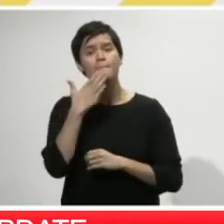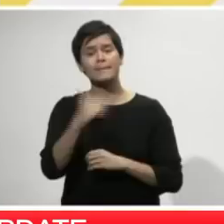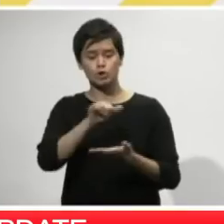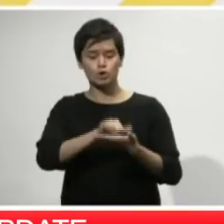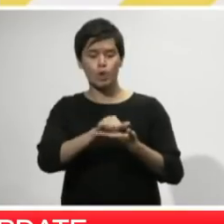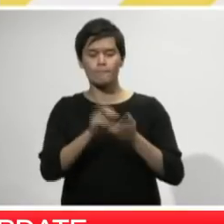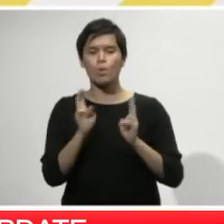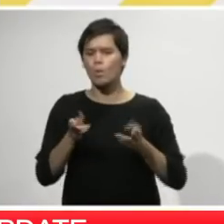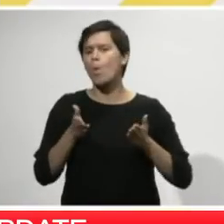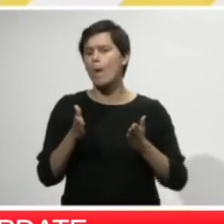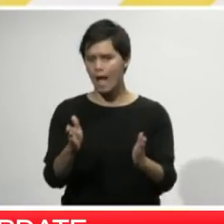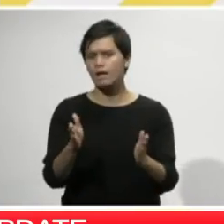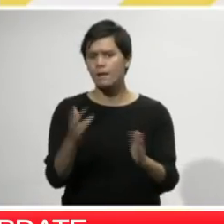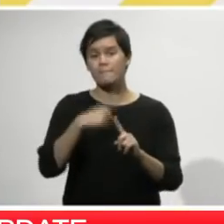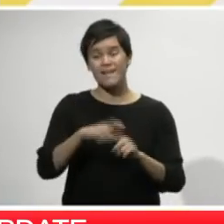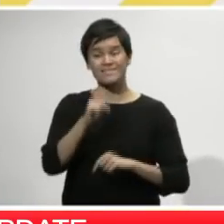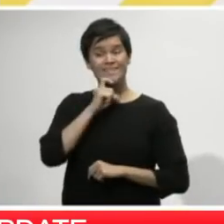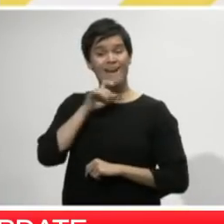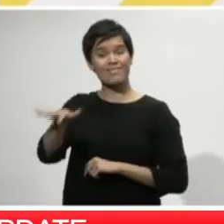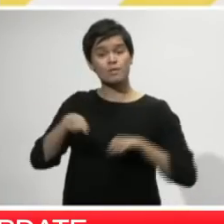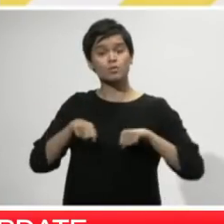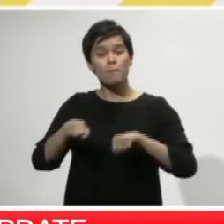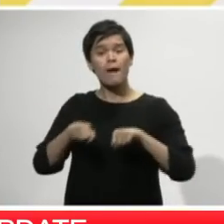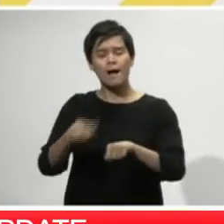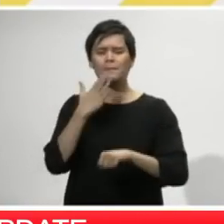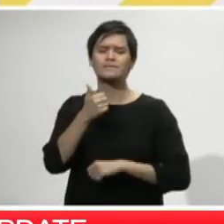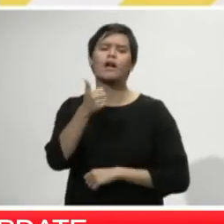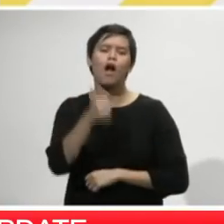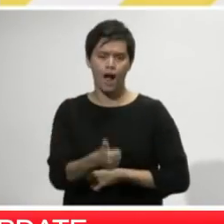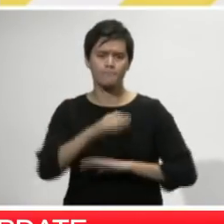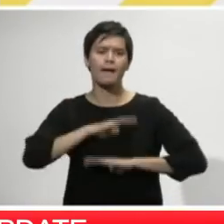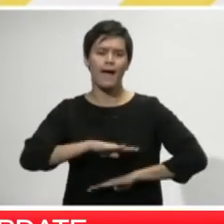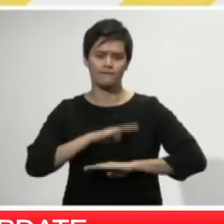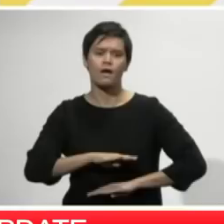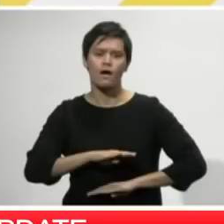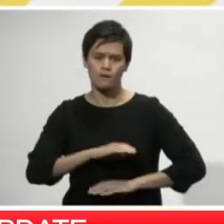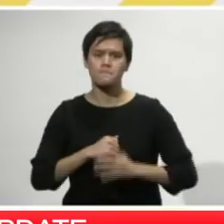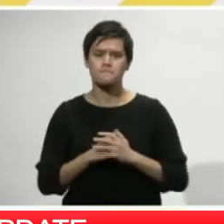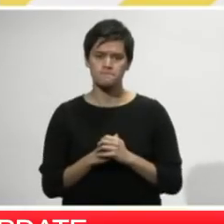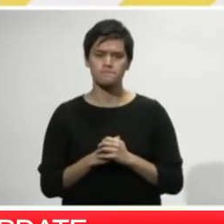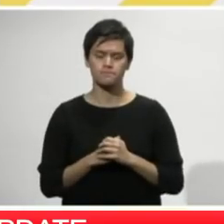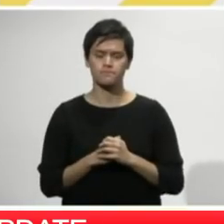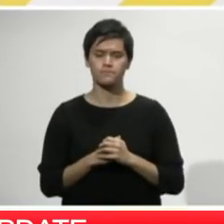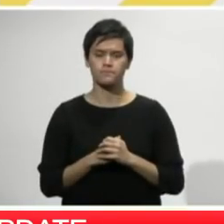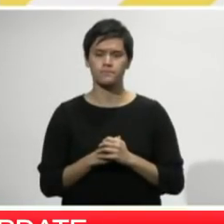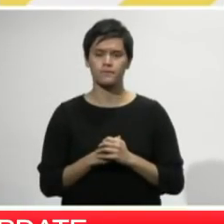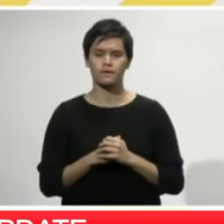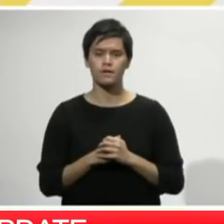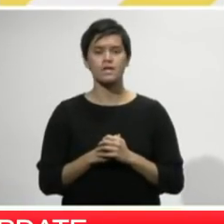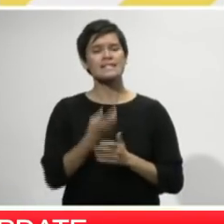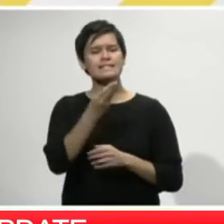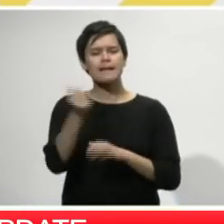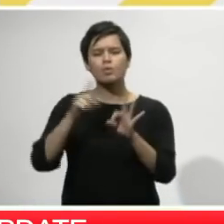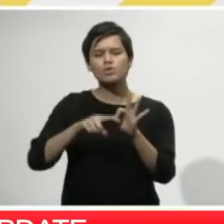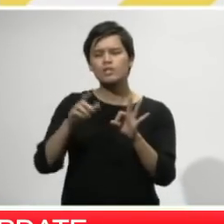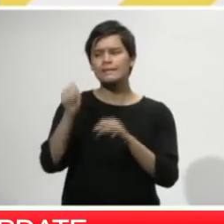supermarket workers who are there so that you can remain stocked up at home. Following up on some of the